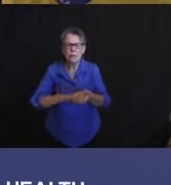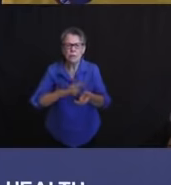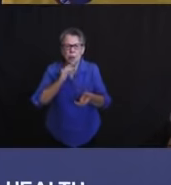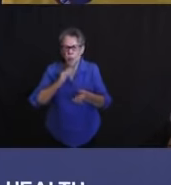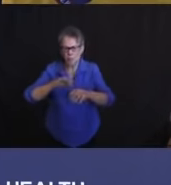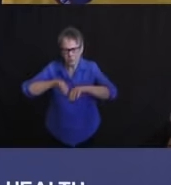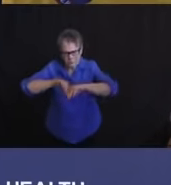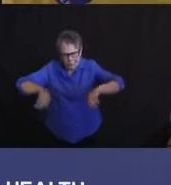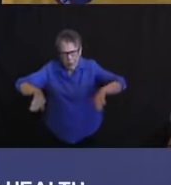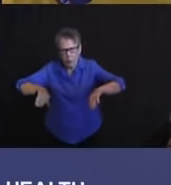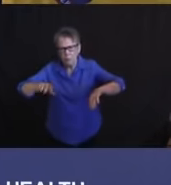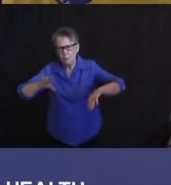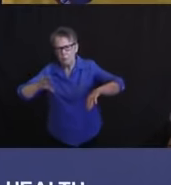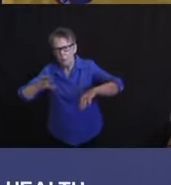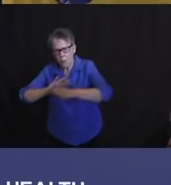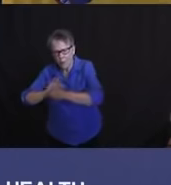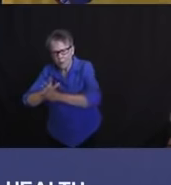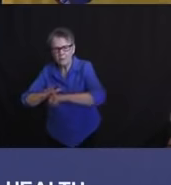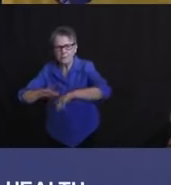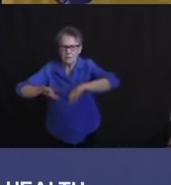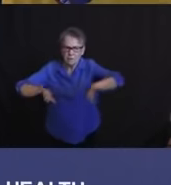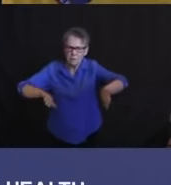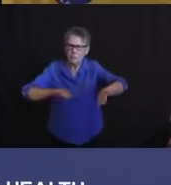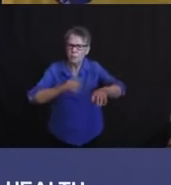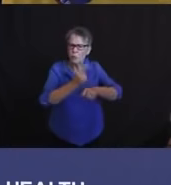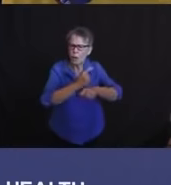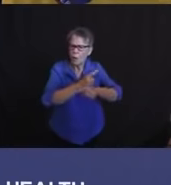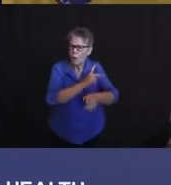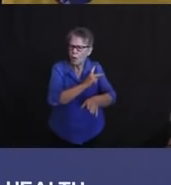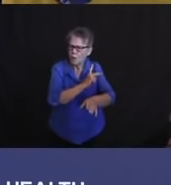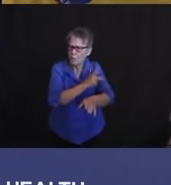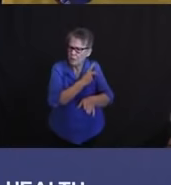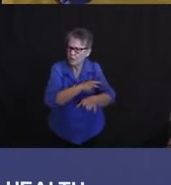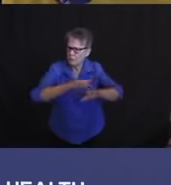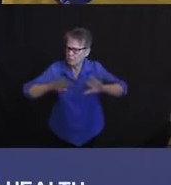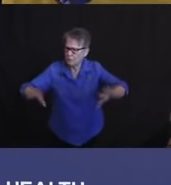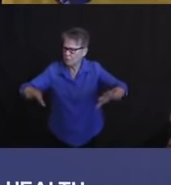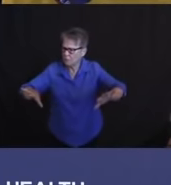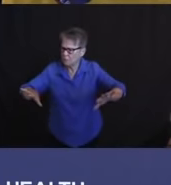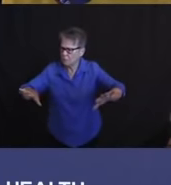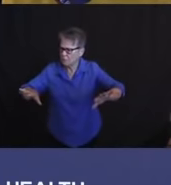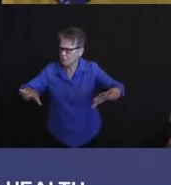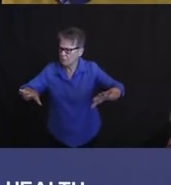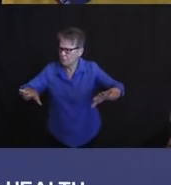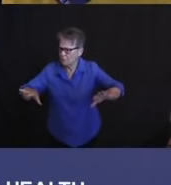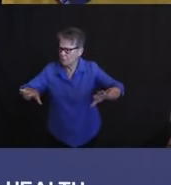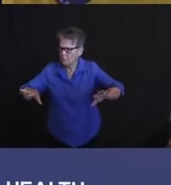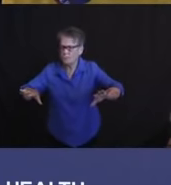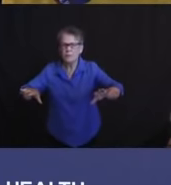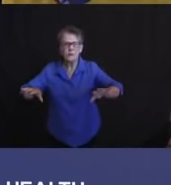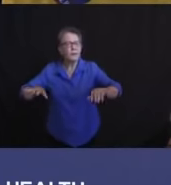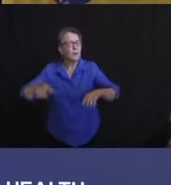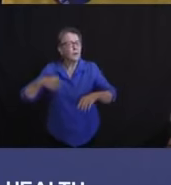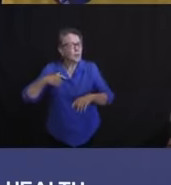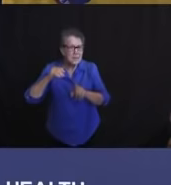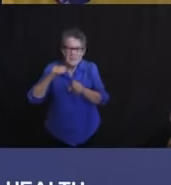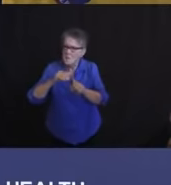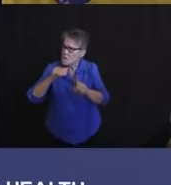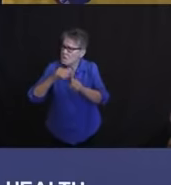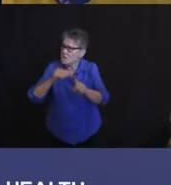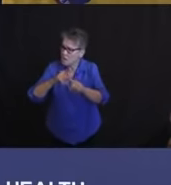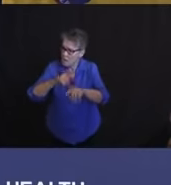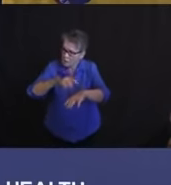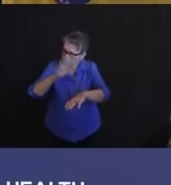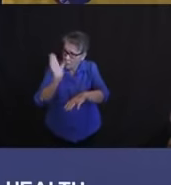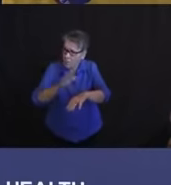performance out of that community. The report that was done by the outside folks is going to help us in that respect, and I applaud your